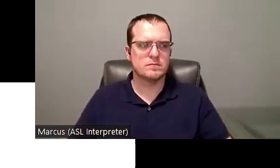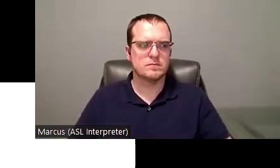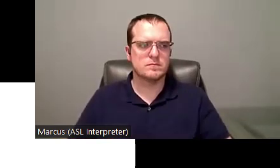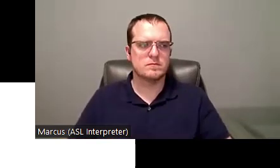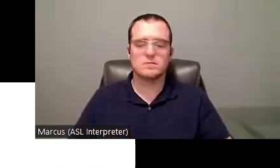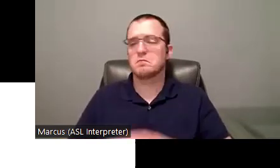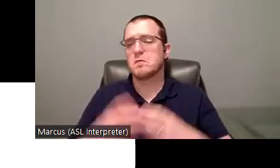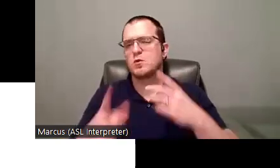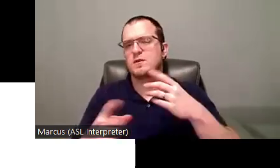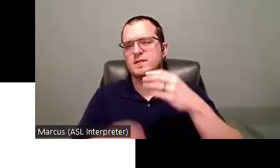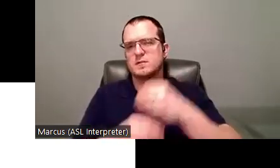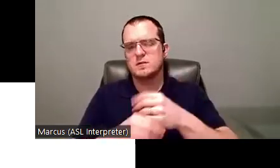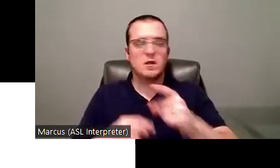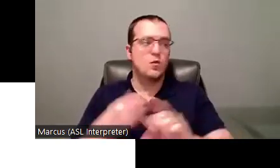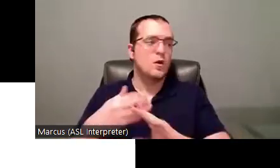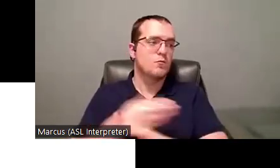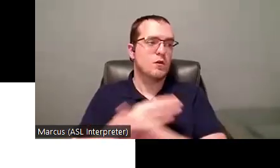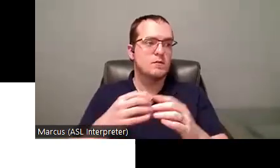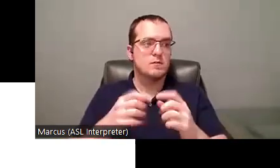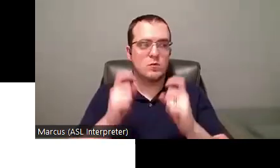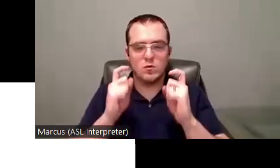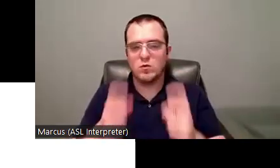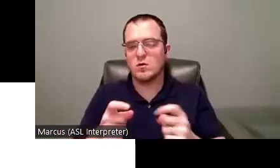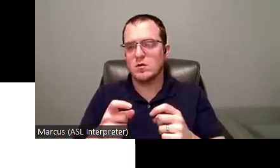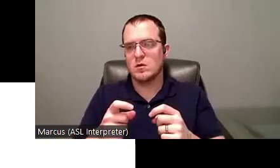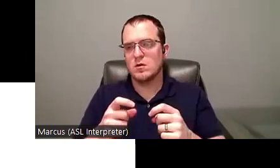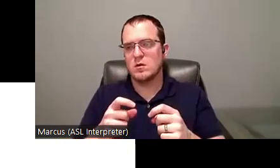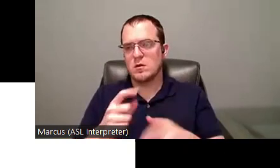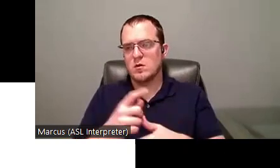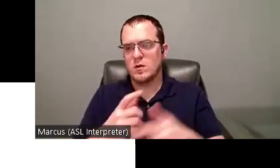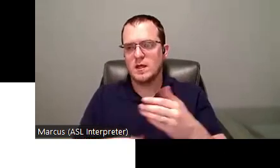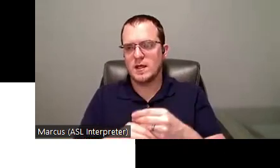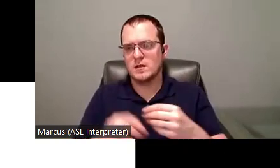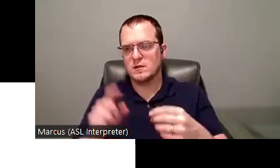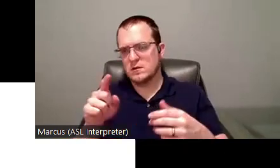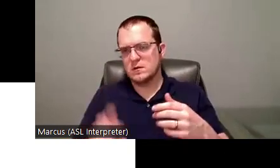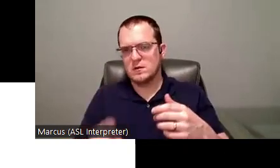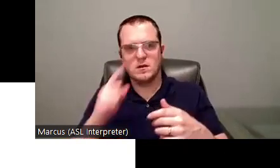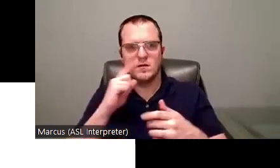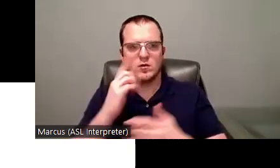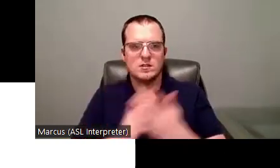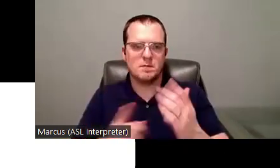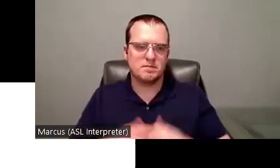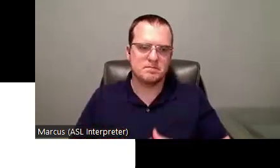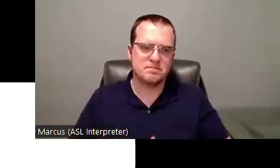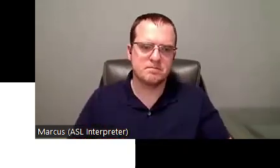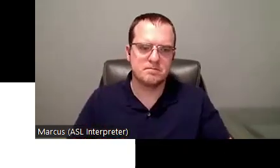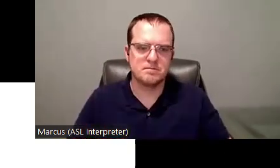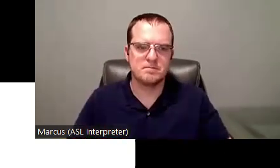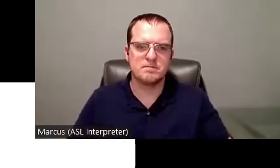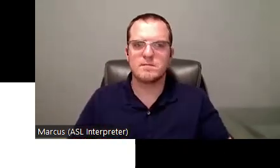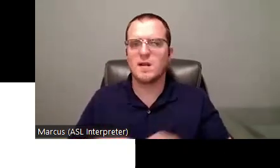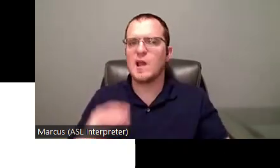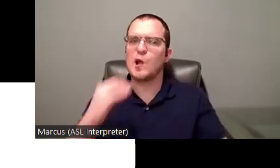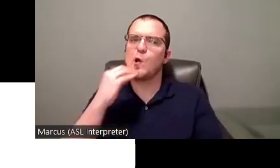previously were awarded, for them, and we added addition for some of these, like Homewood